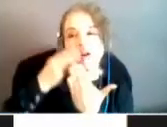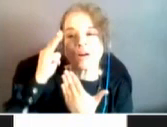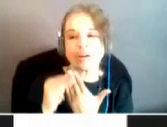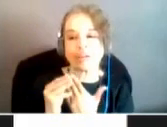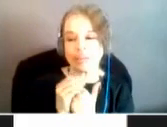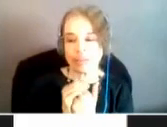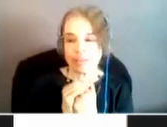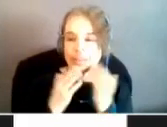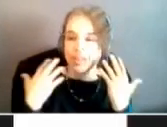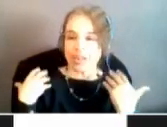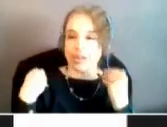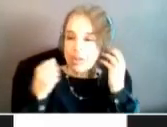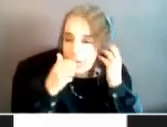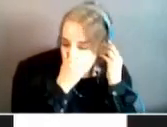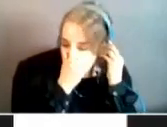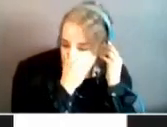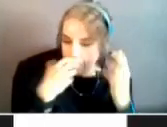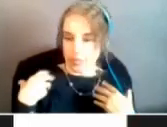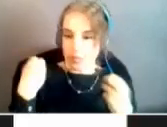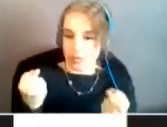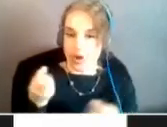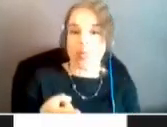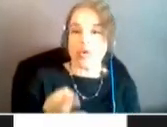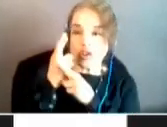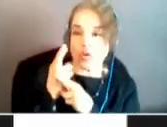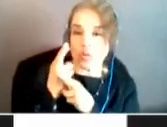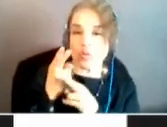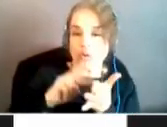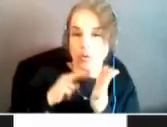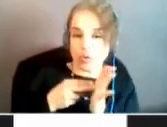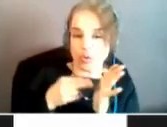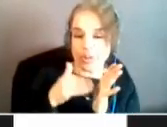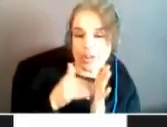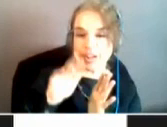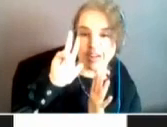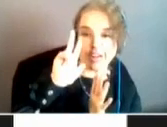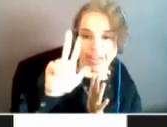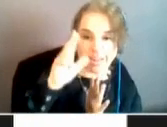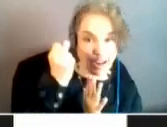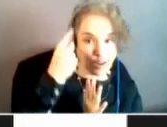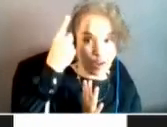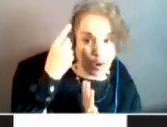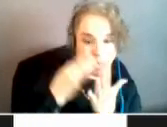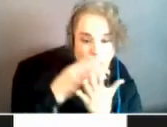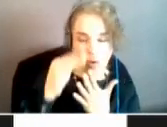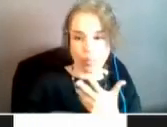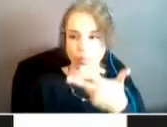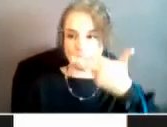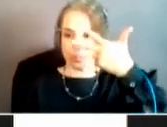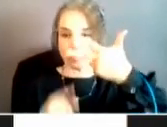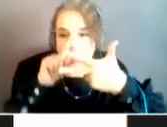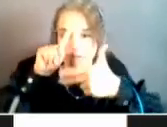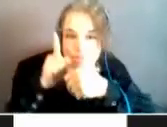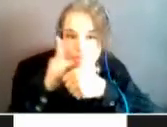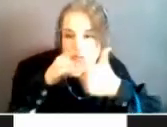on wellness, recovery, and resiliency, which are offered under three comprehensive programs. The